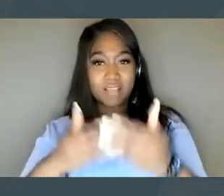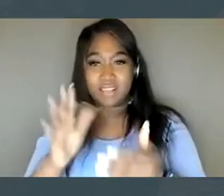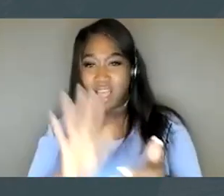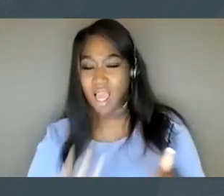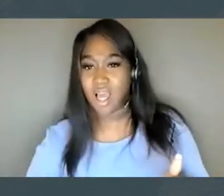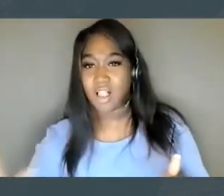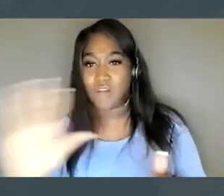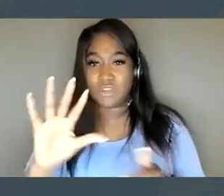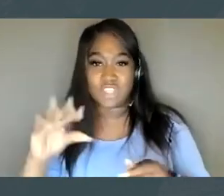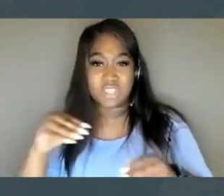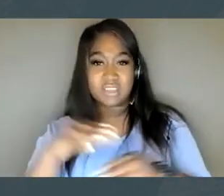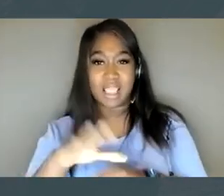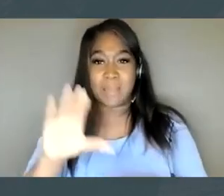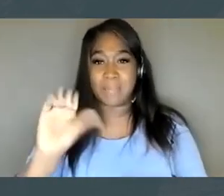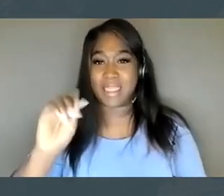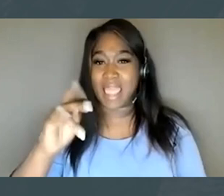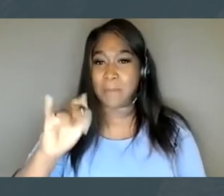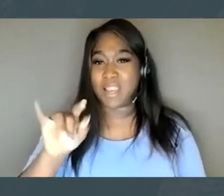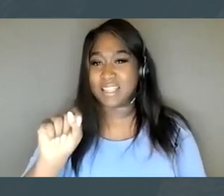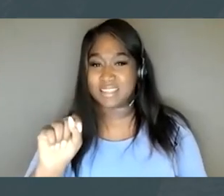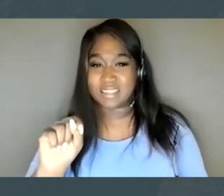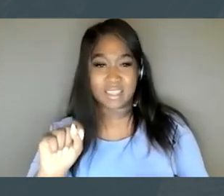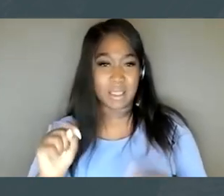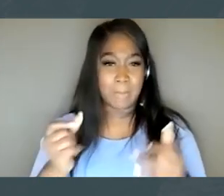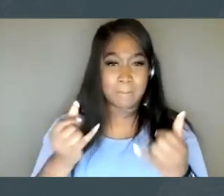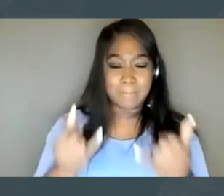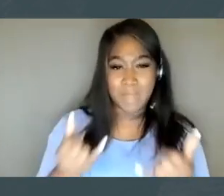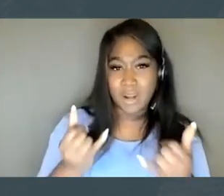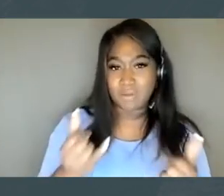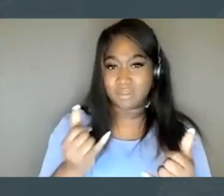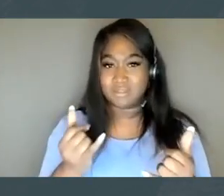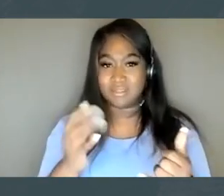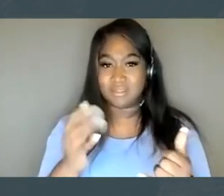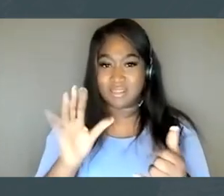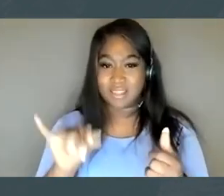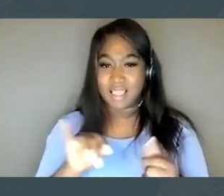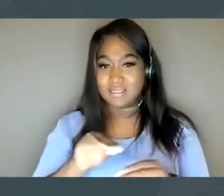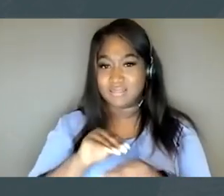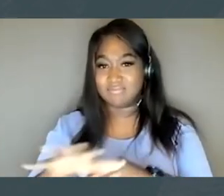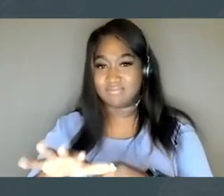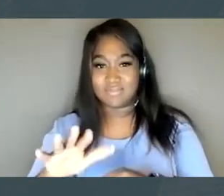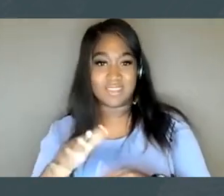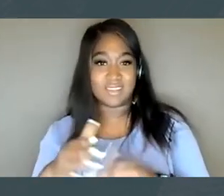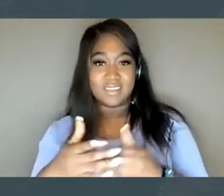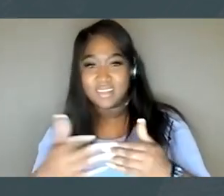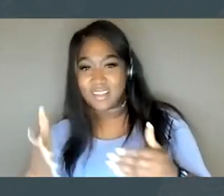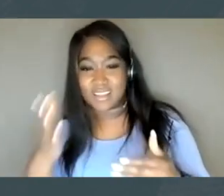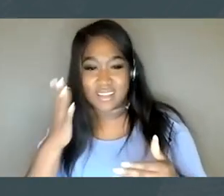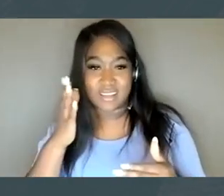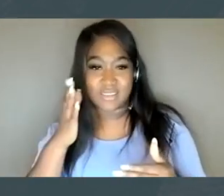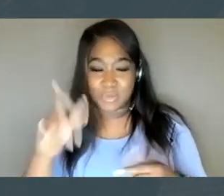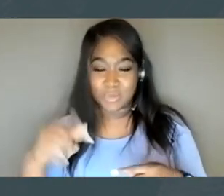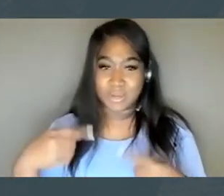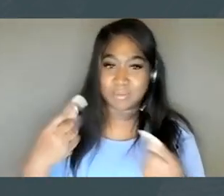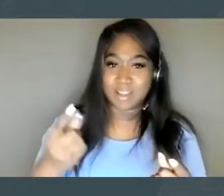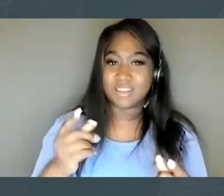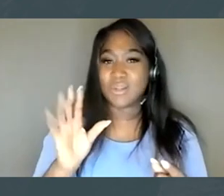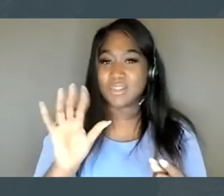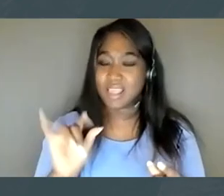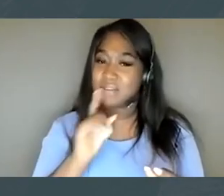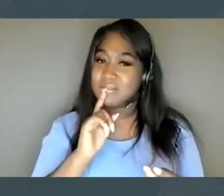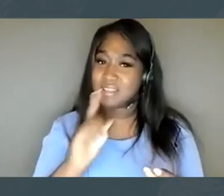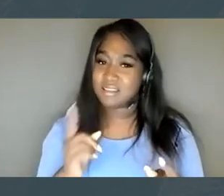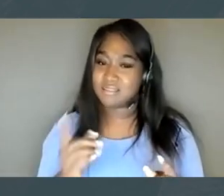was like, so that was like kind of the equivalent mood, you know, move to that. I mean, I would also say, I mean, one of the things that I